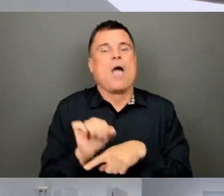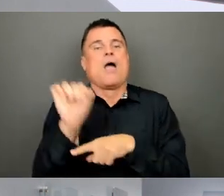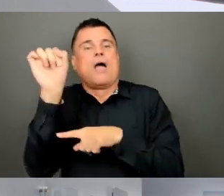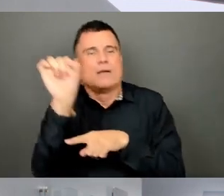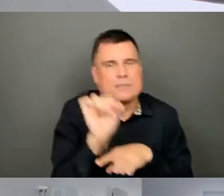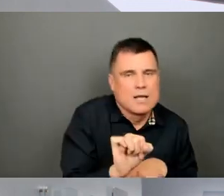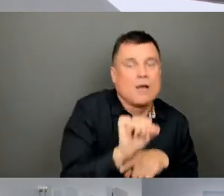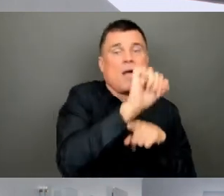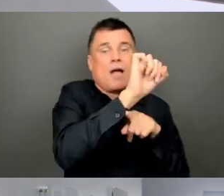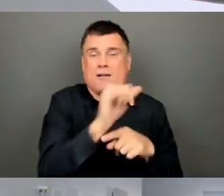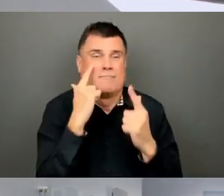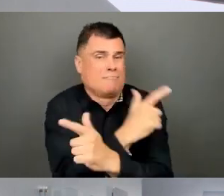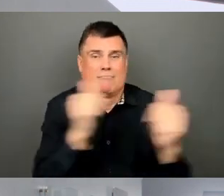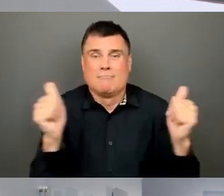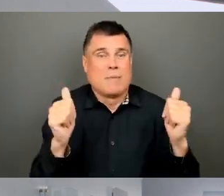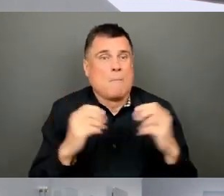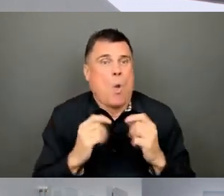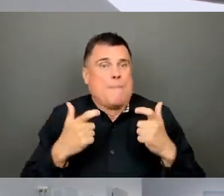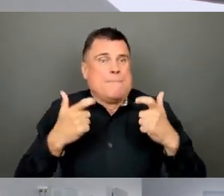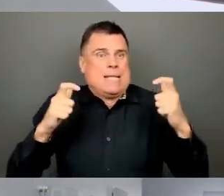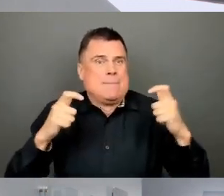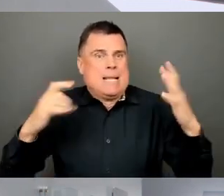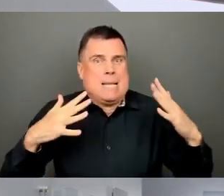Making it as big as you want.